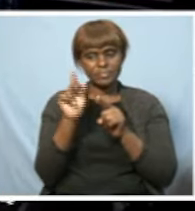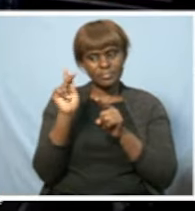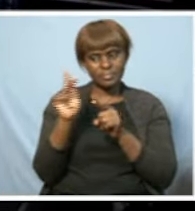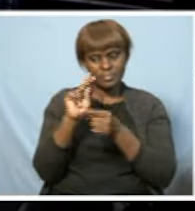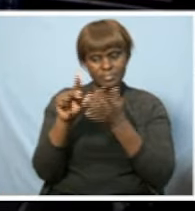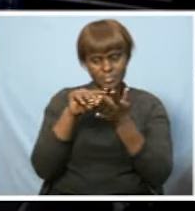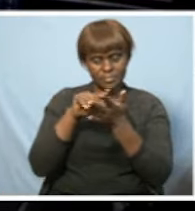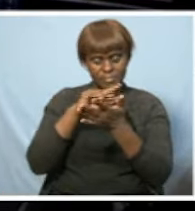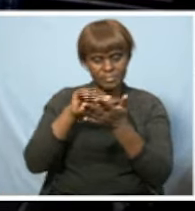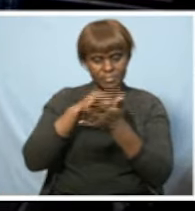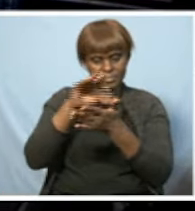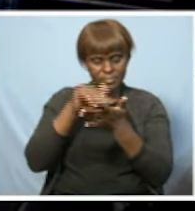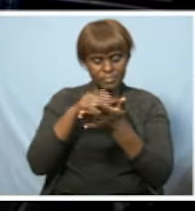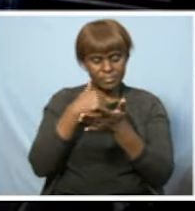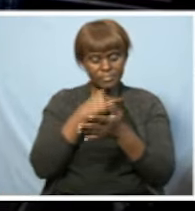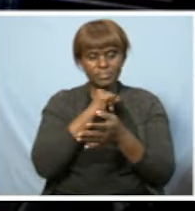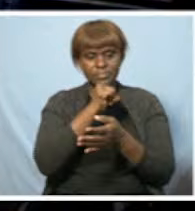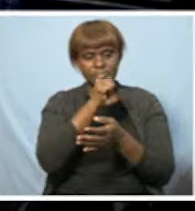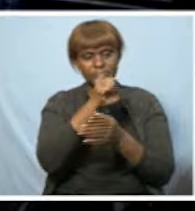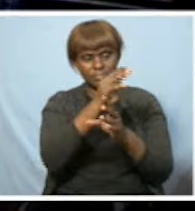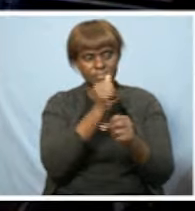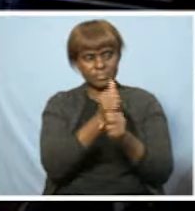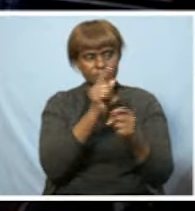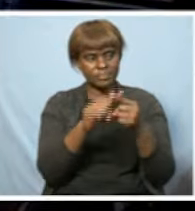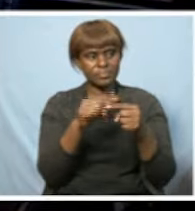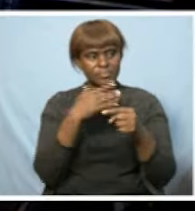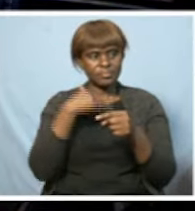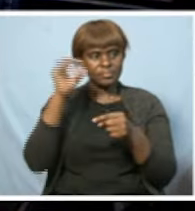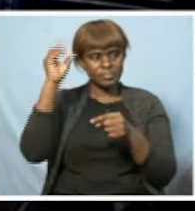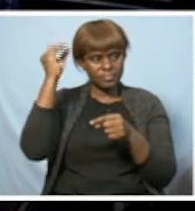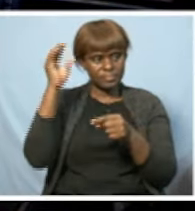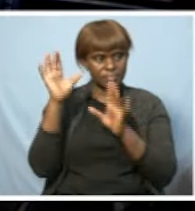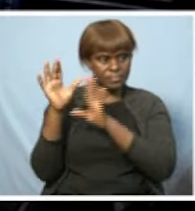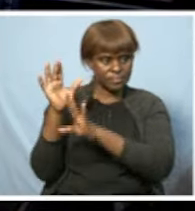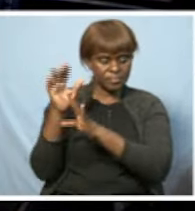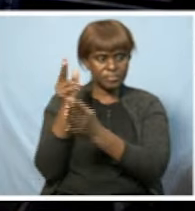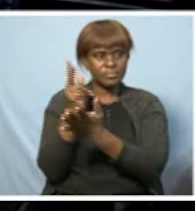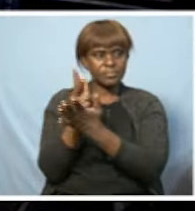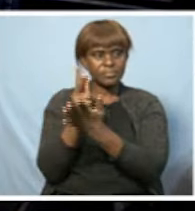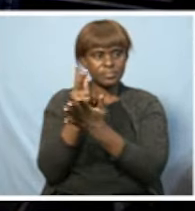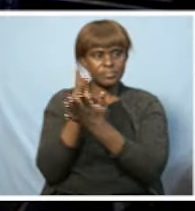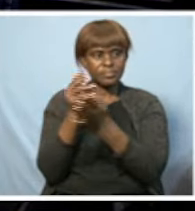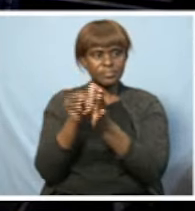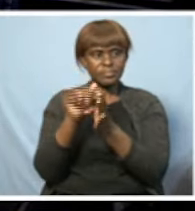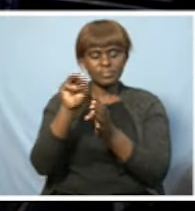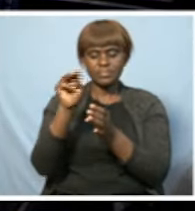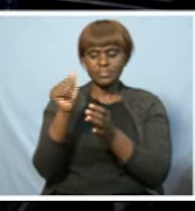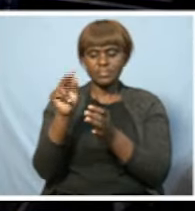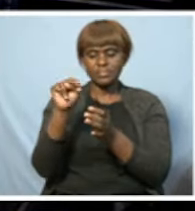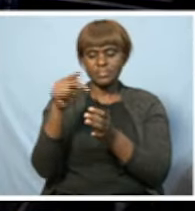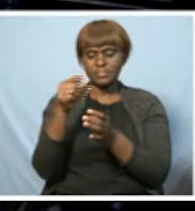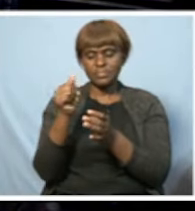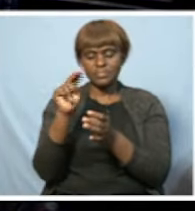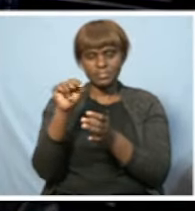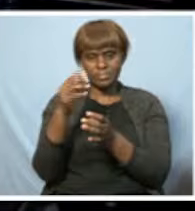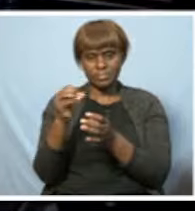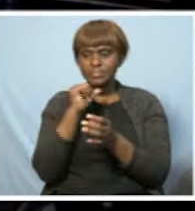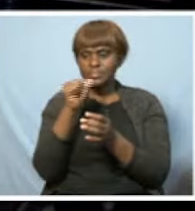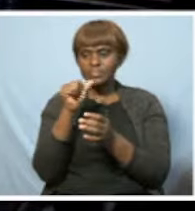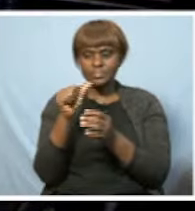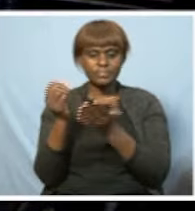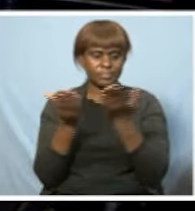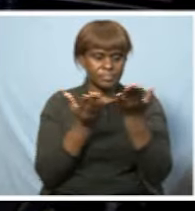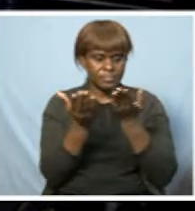also hasn't yet received, but the ambulance for Mangango is stationed in Mangango constituency. It does services